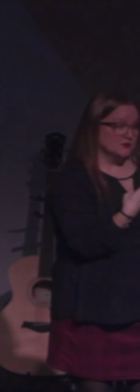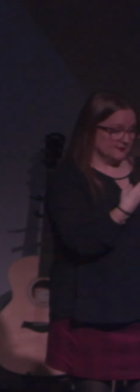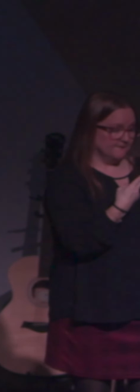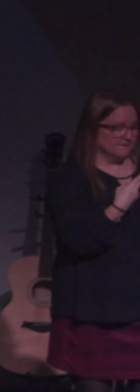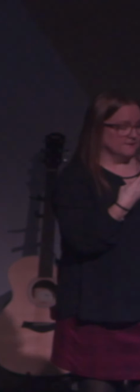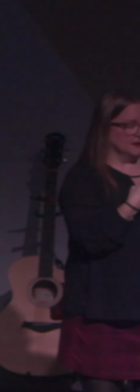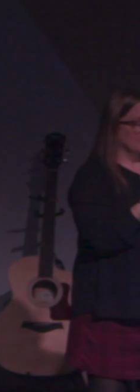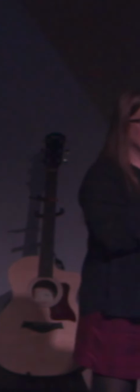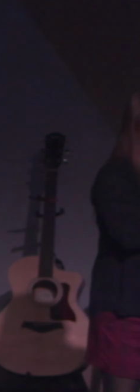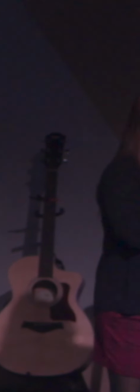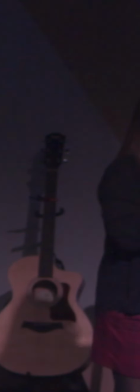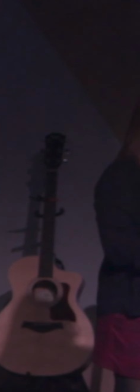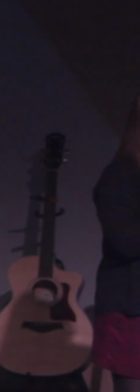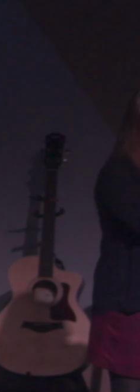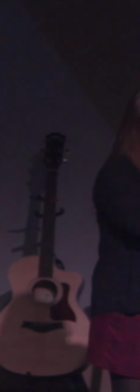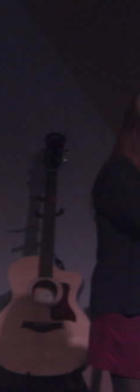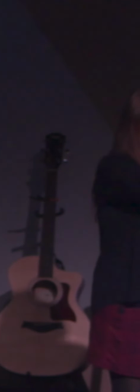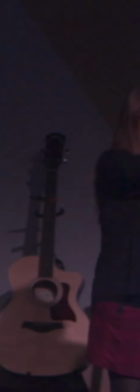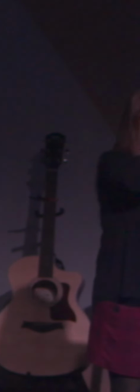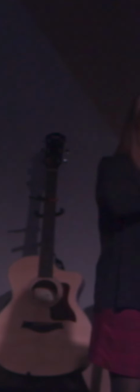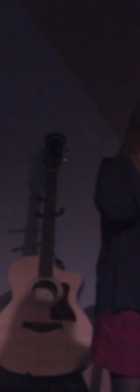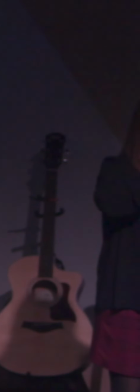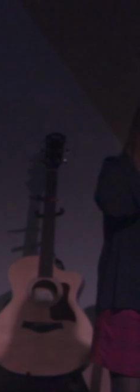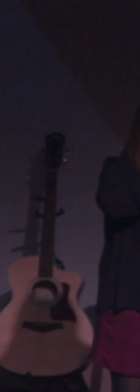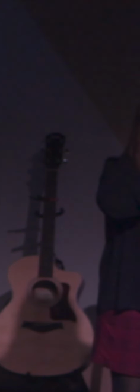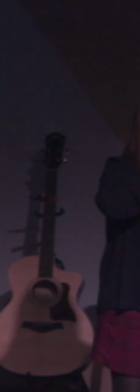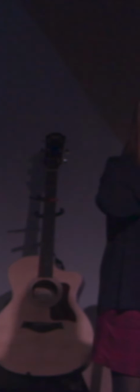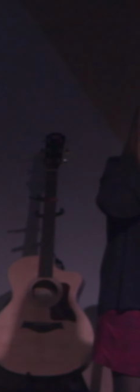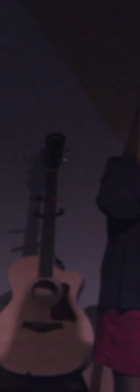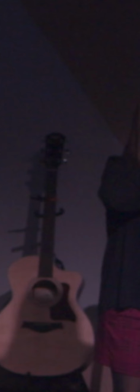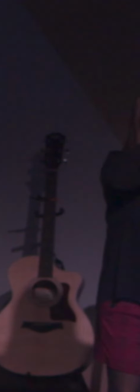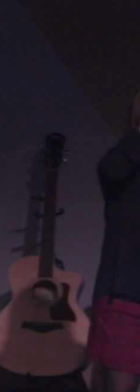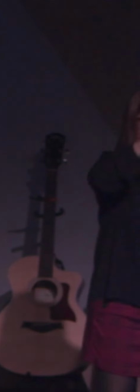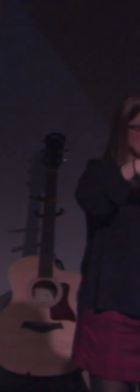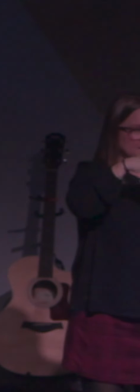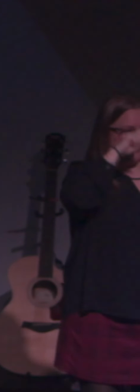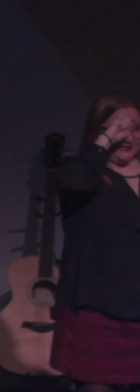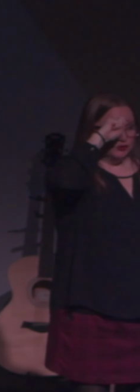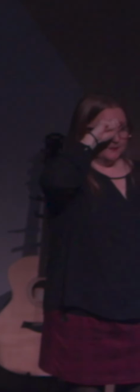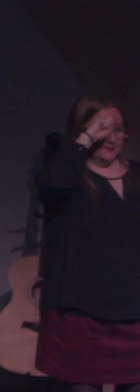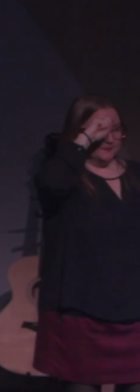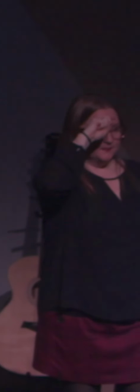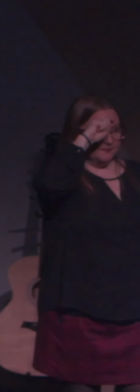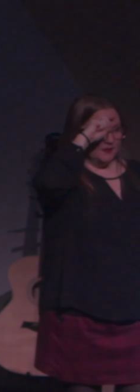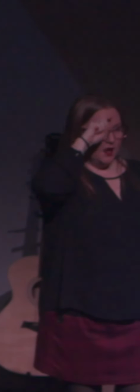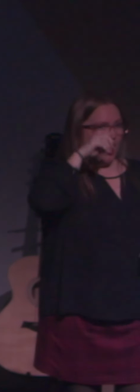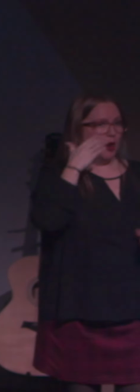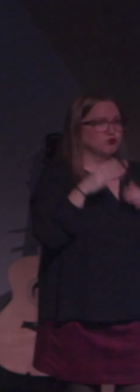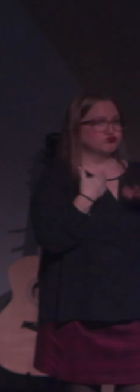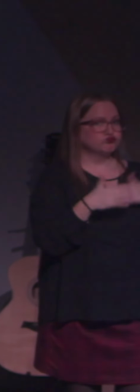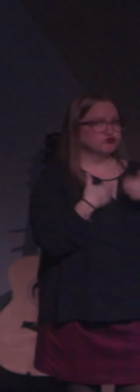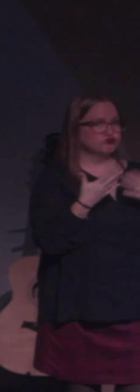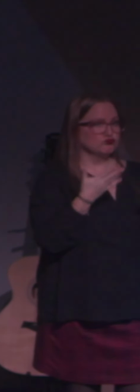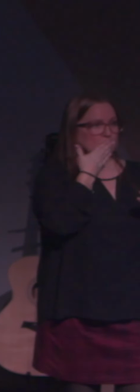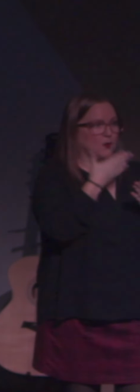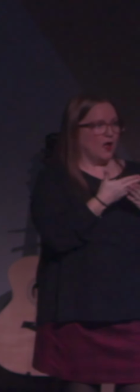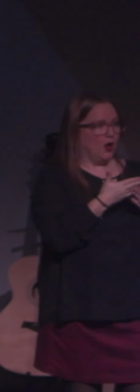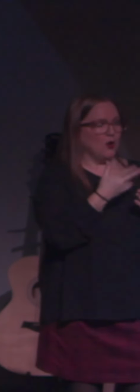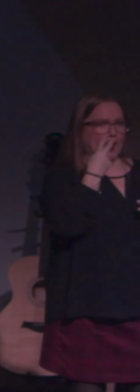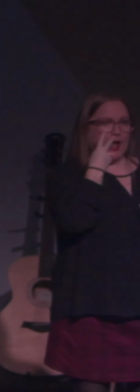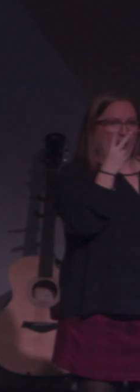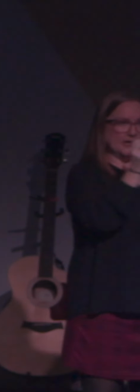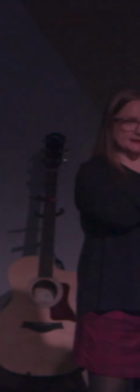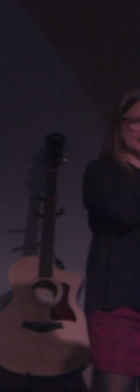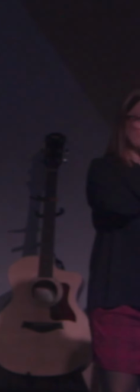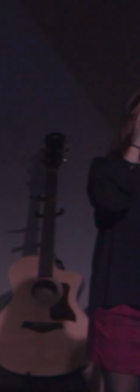dot one to dot two to dot three, and now here I am in Egypt. And I'm doing pretty well. Okay, I'm starting to see the picture. I see